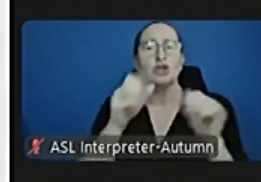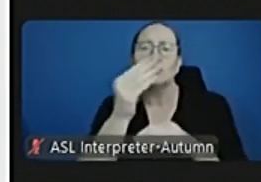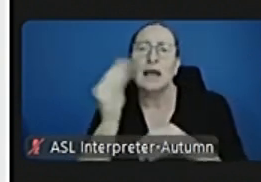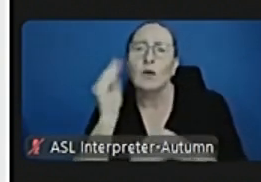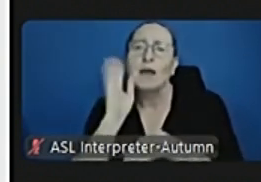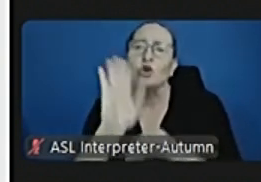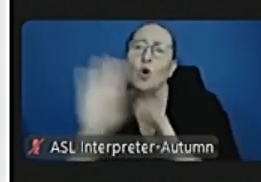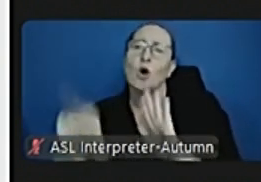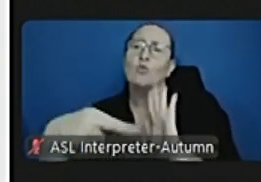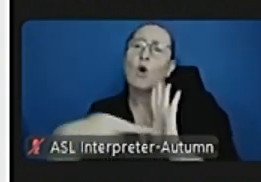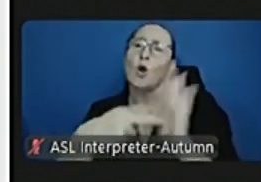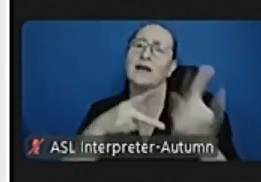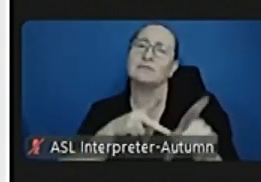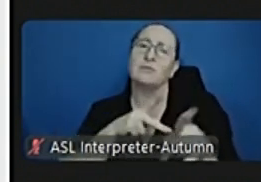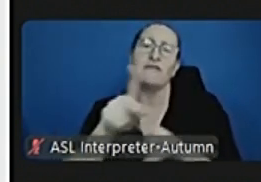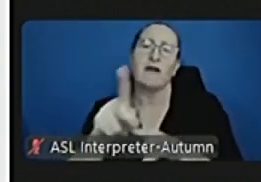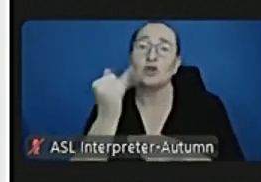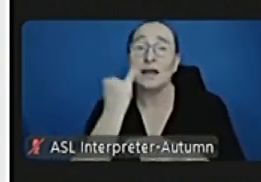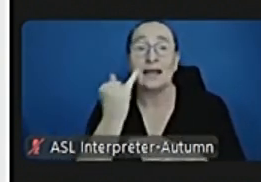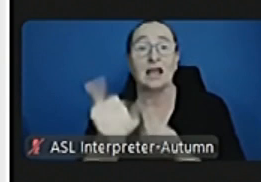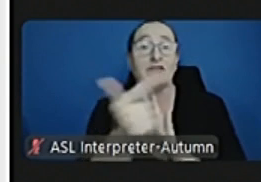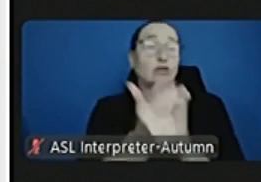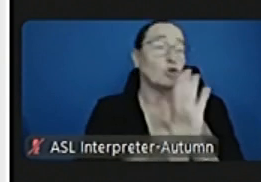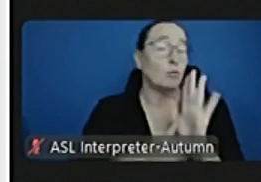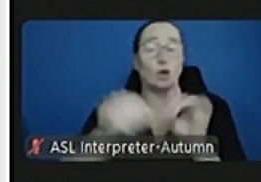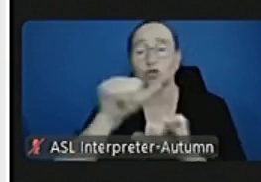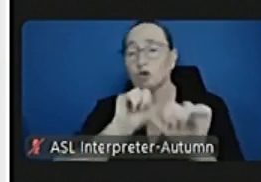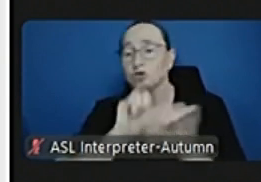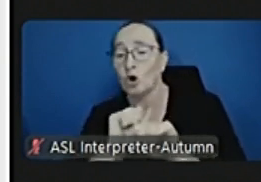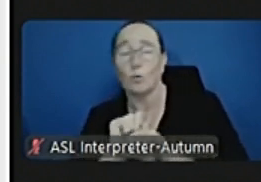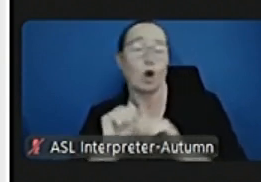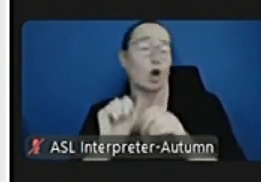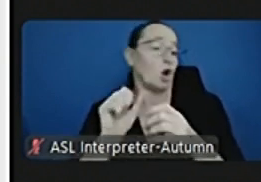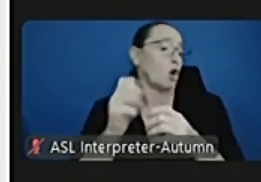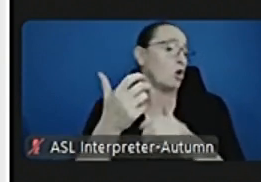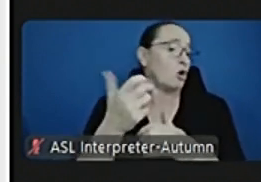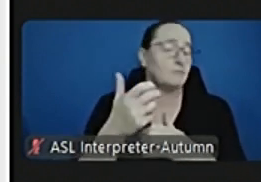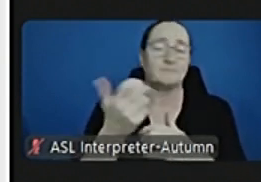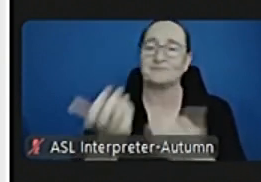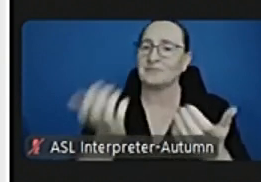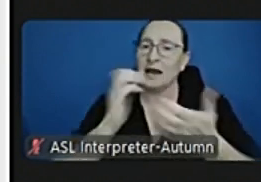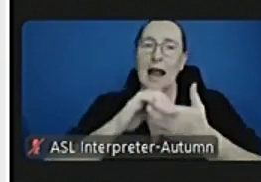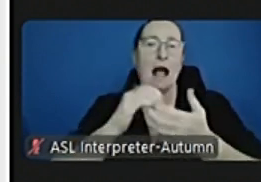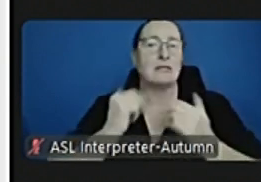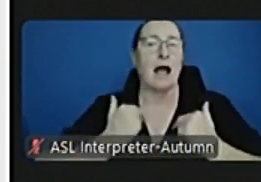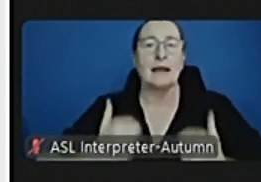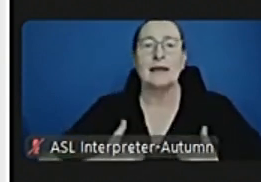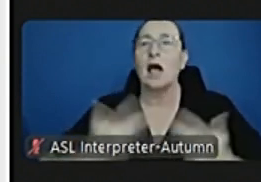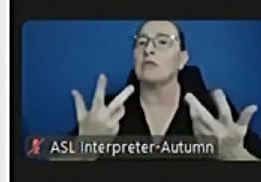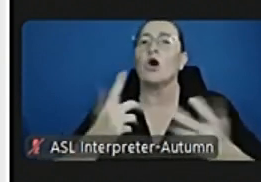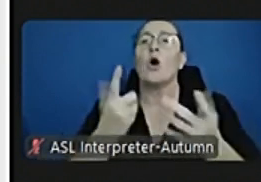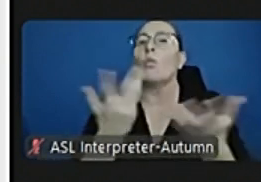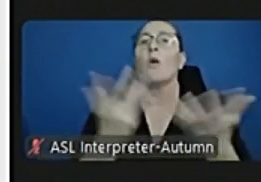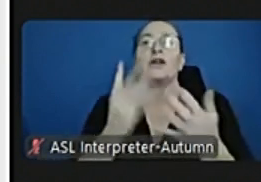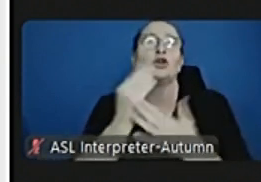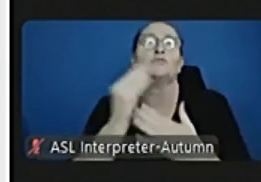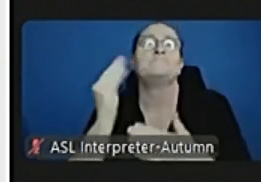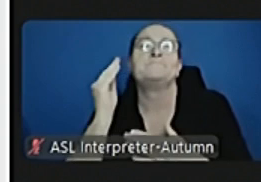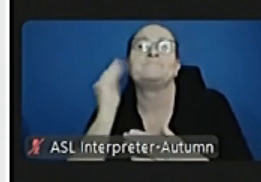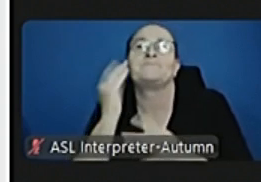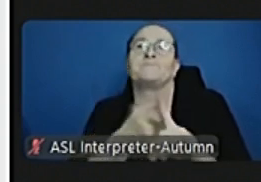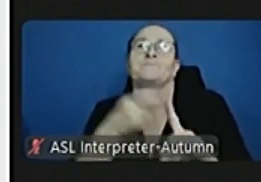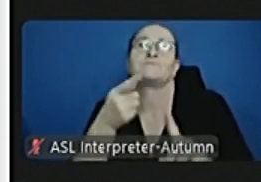as professionals, whether you're attorneys, social workers, or any other allied health folks. What do you take away from this, and what do you then take back